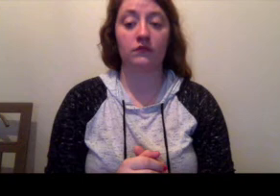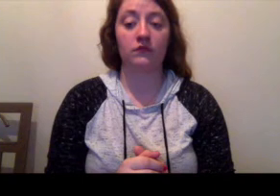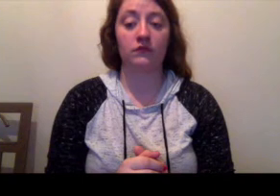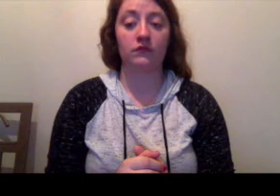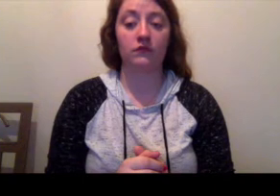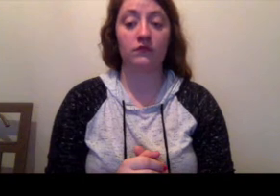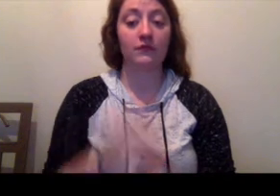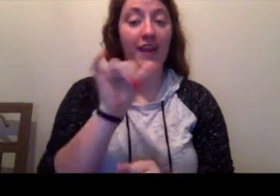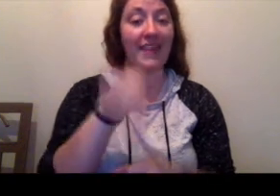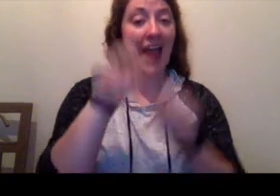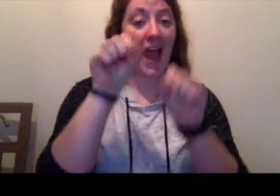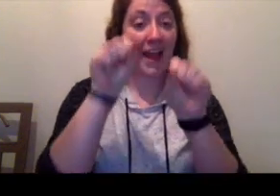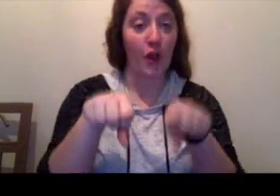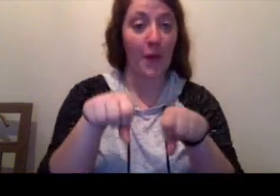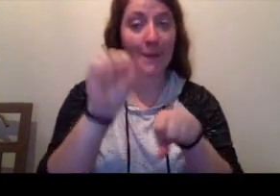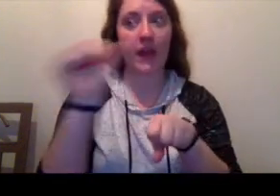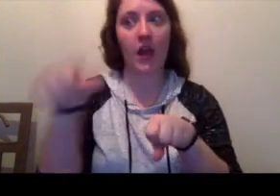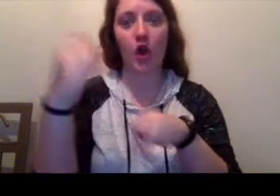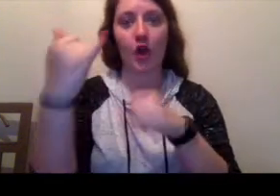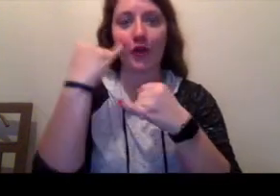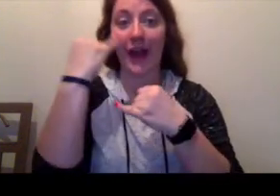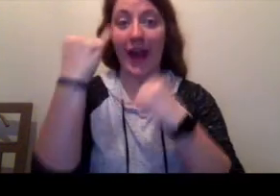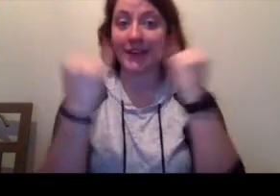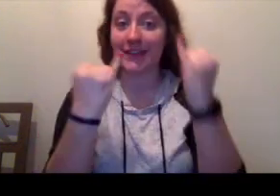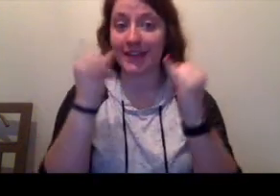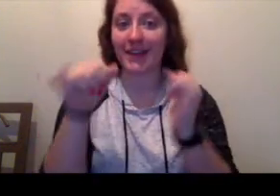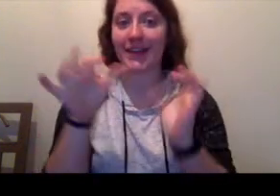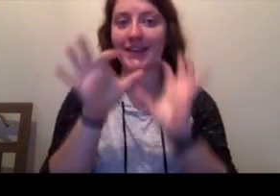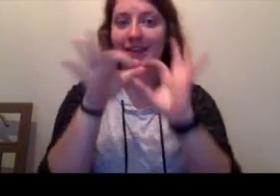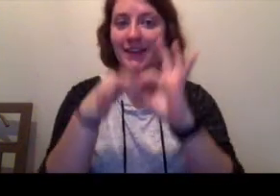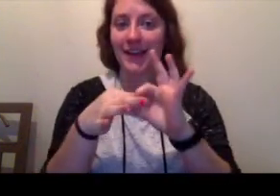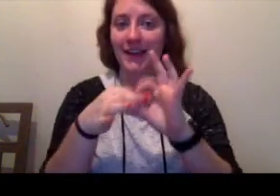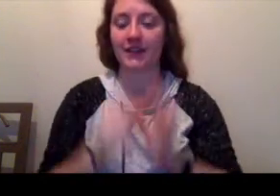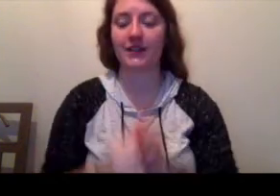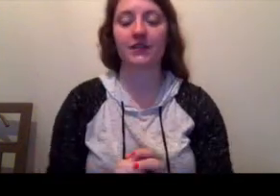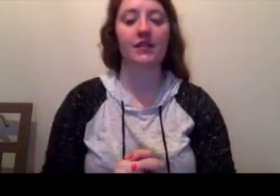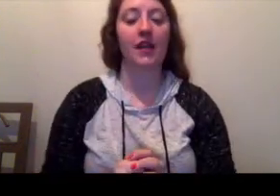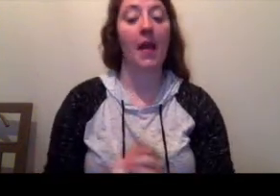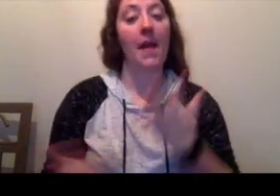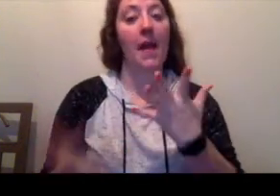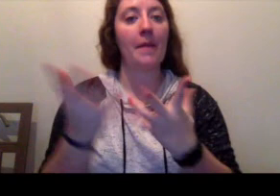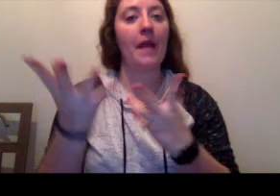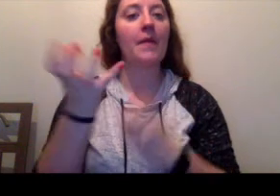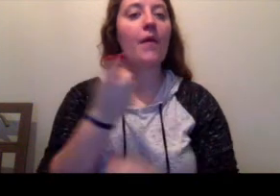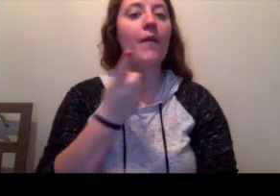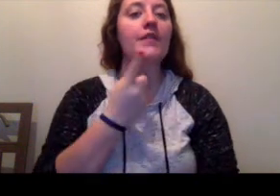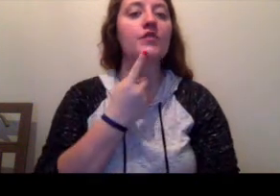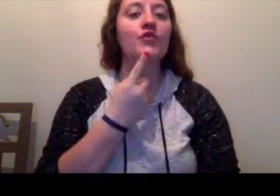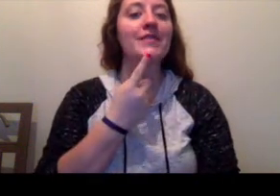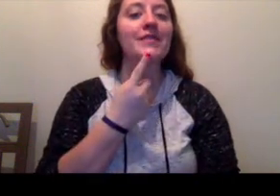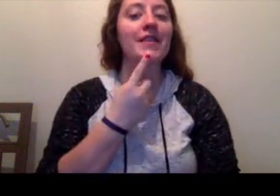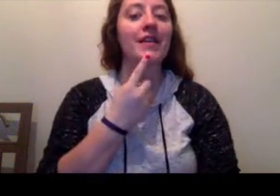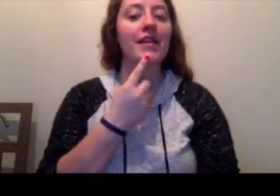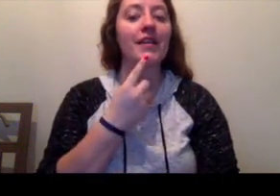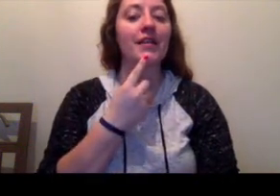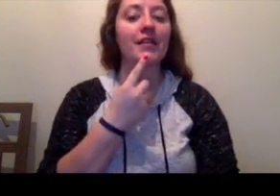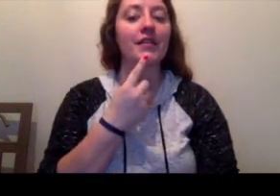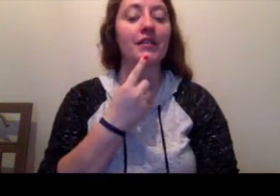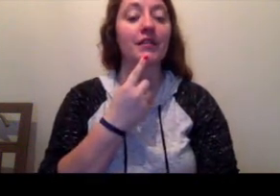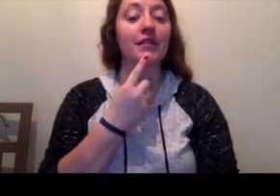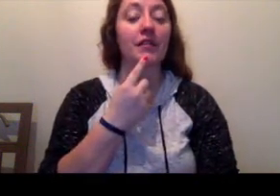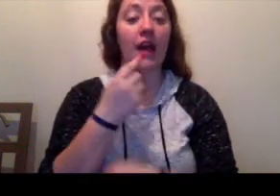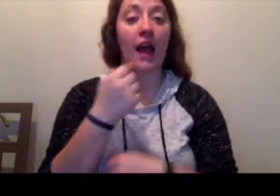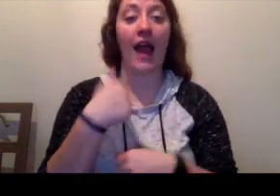And that could be like another idea that's connected. And I might want to say, a little idea coming out of that is, I use